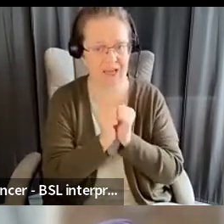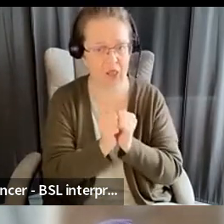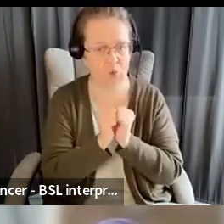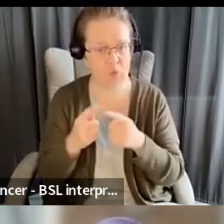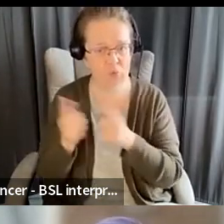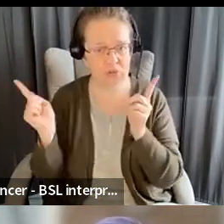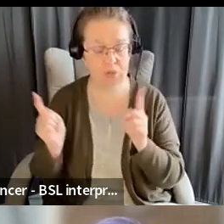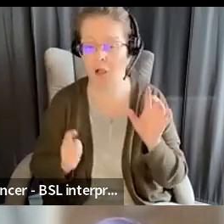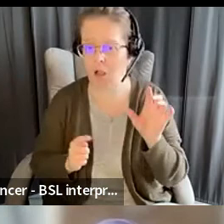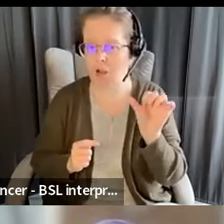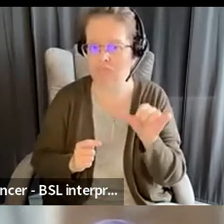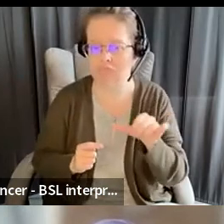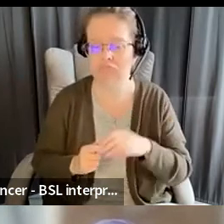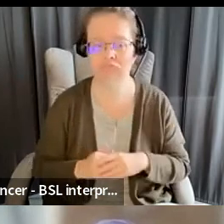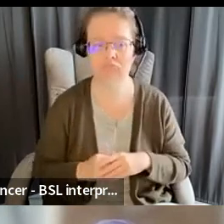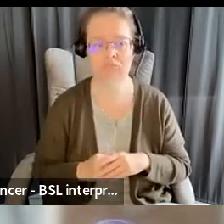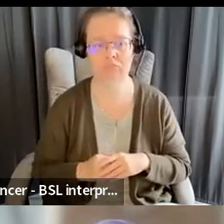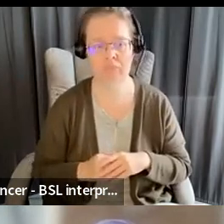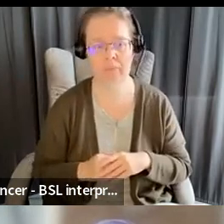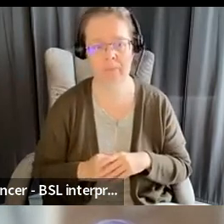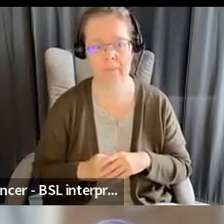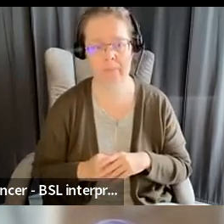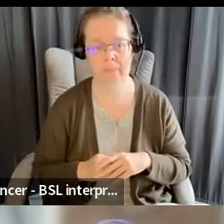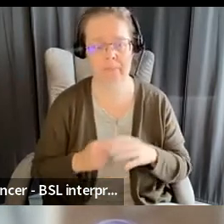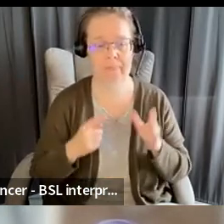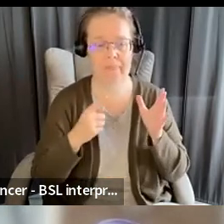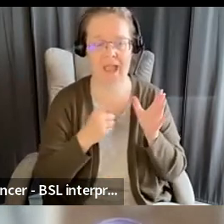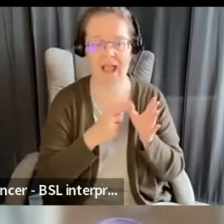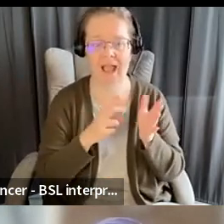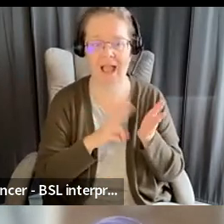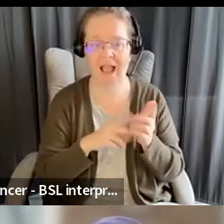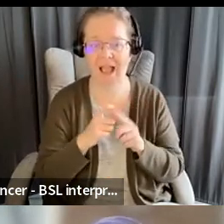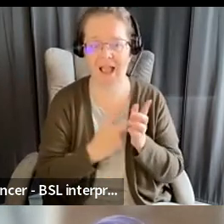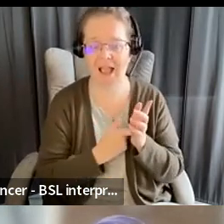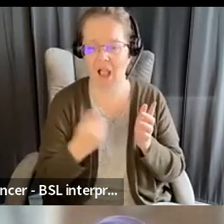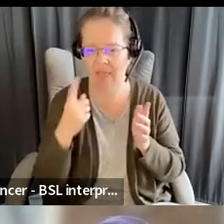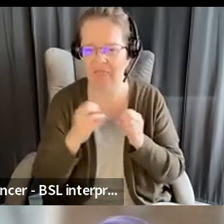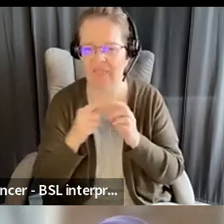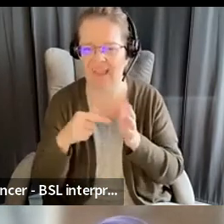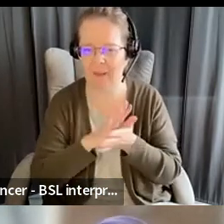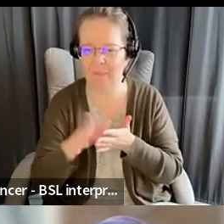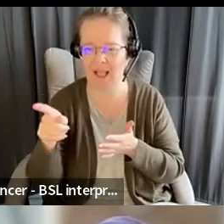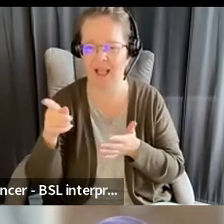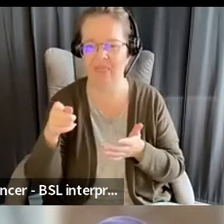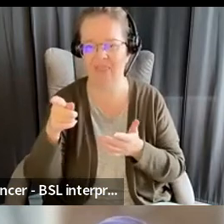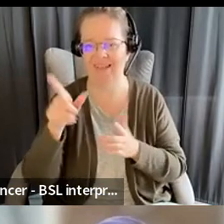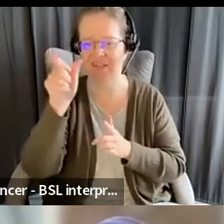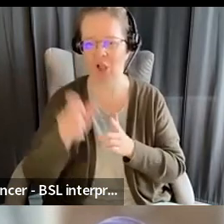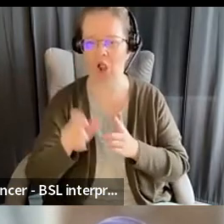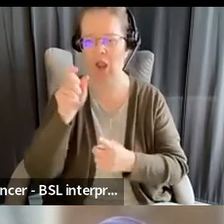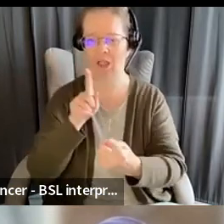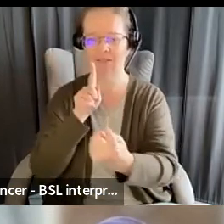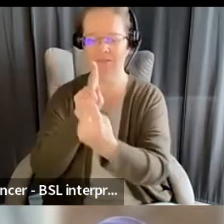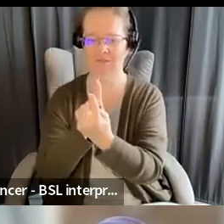Yeah, absolutely. I mean, Andrew, Beth as very much client-facing